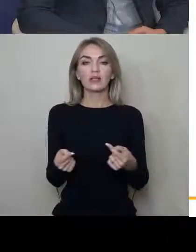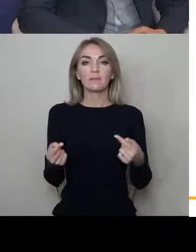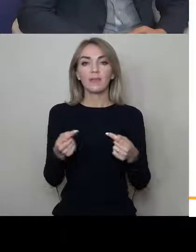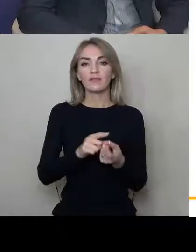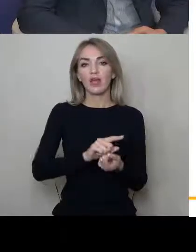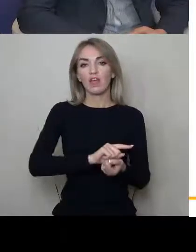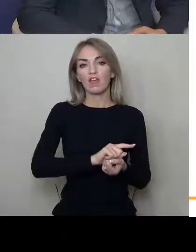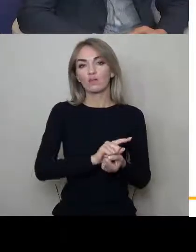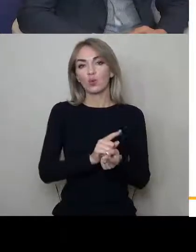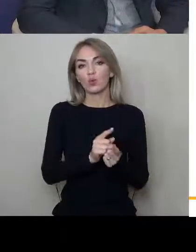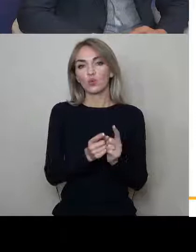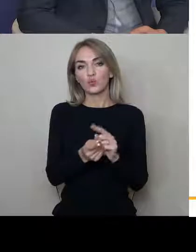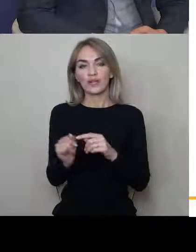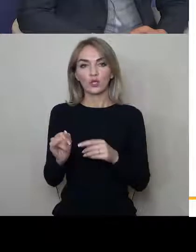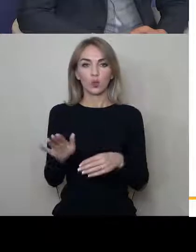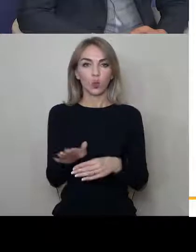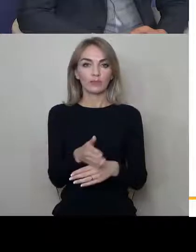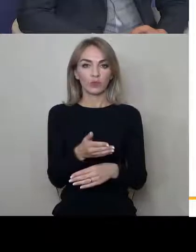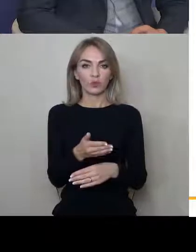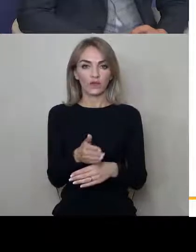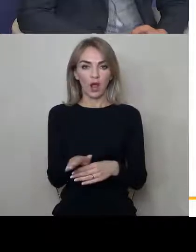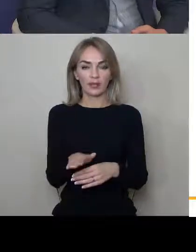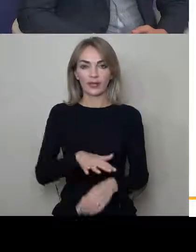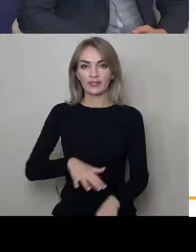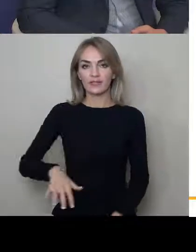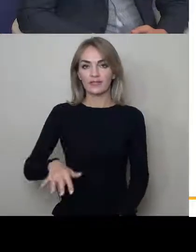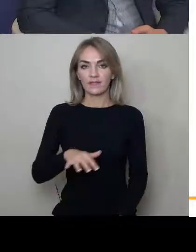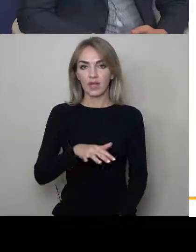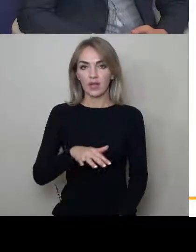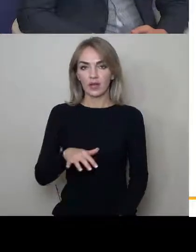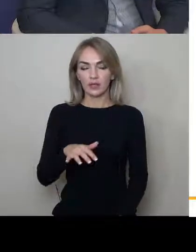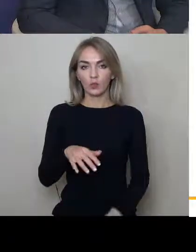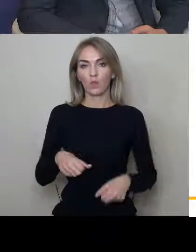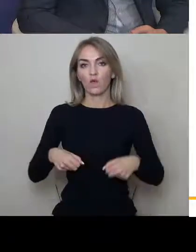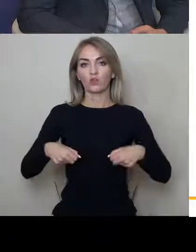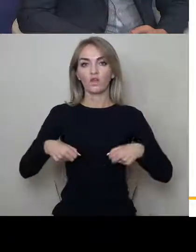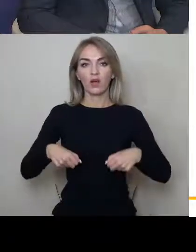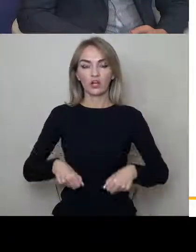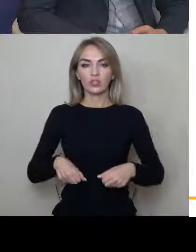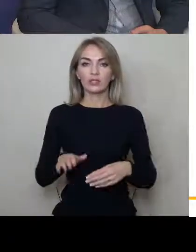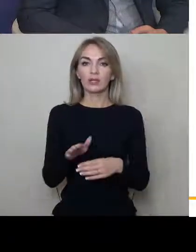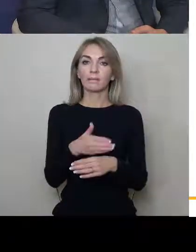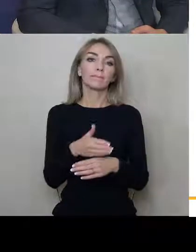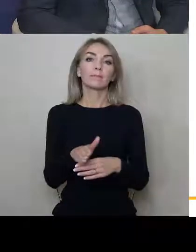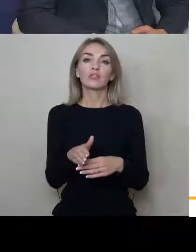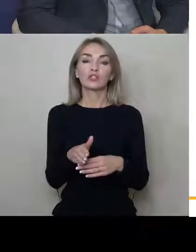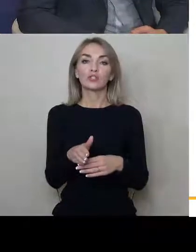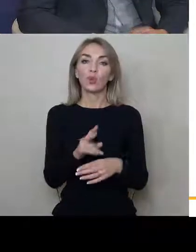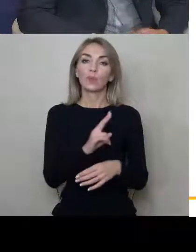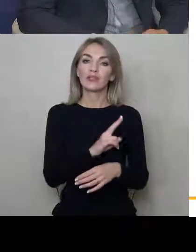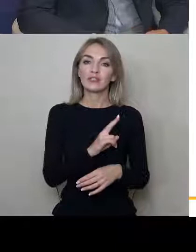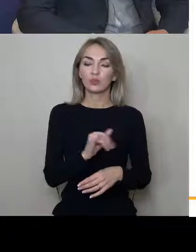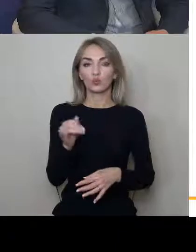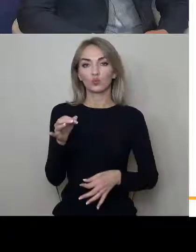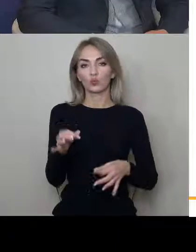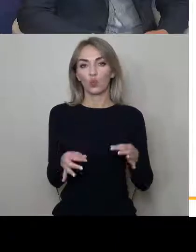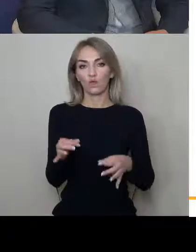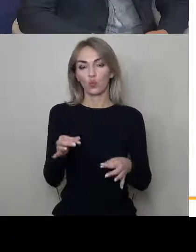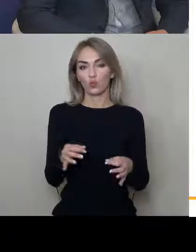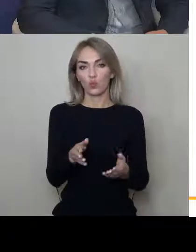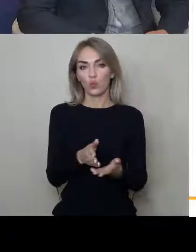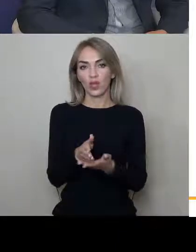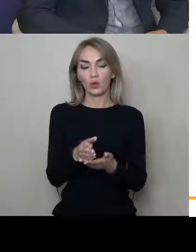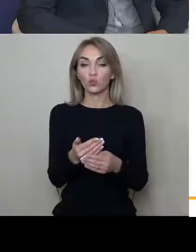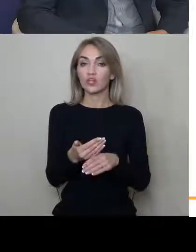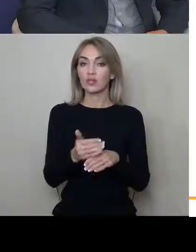we saw the evolution and delineation of the mandates between the